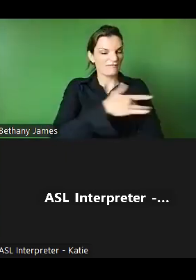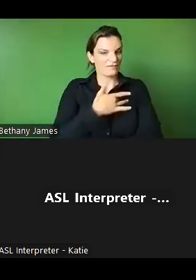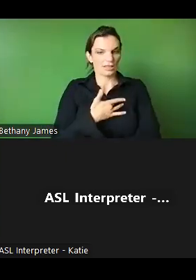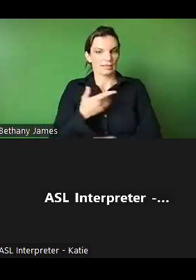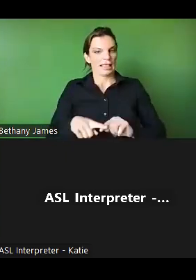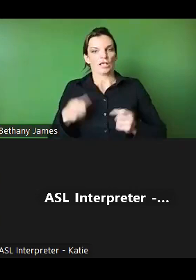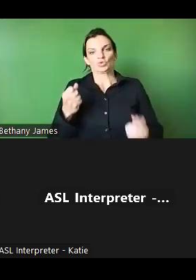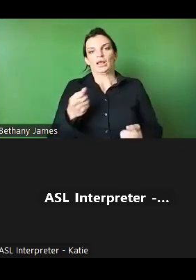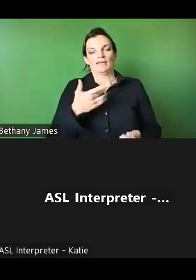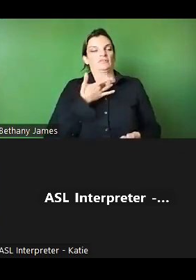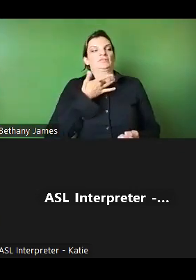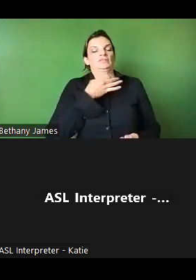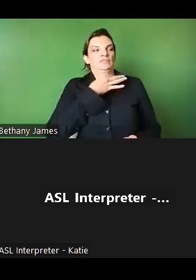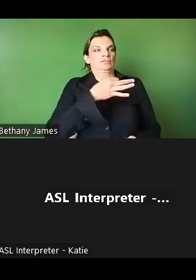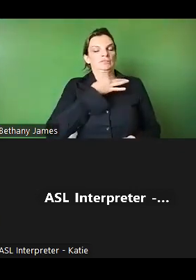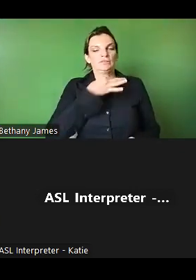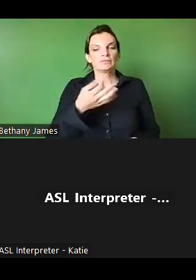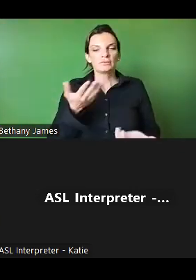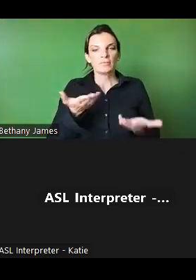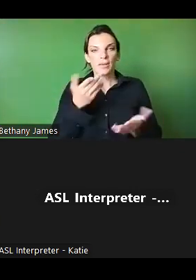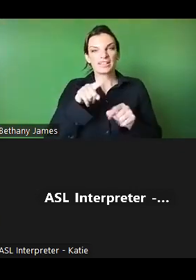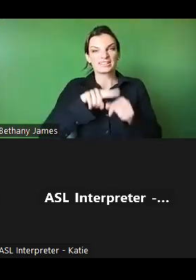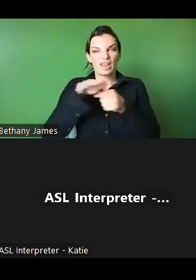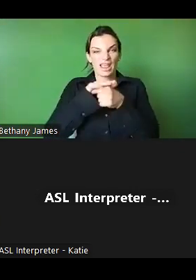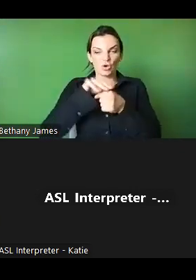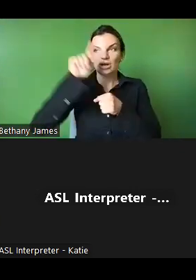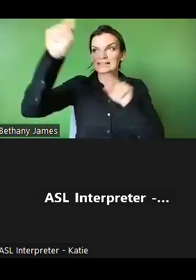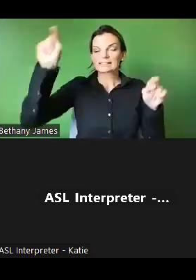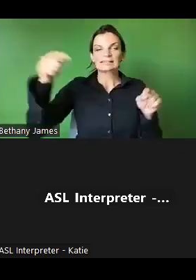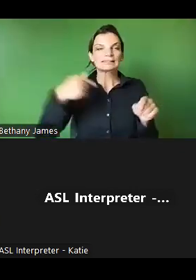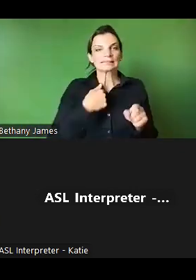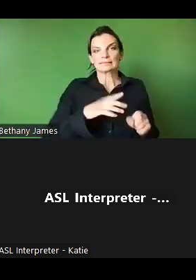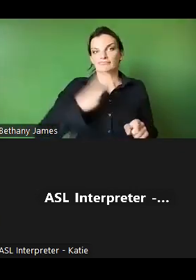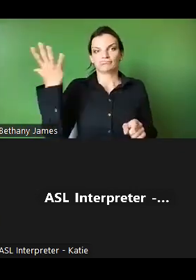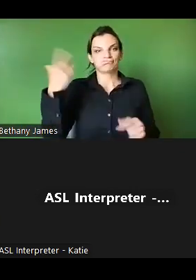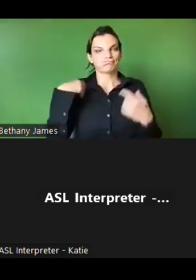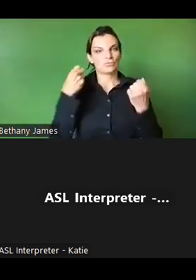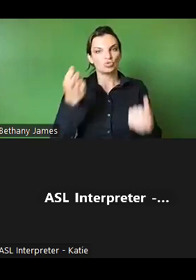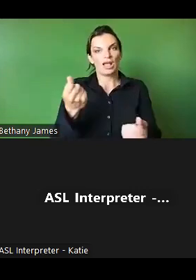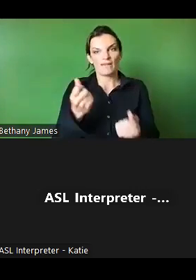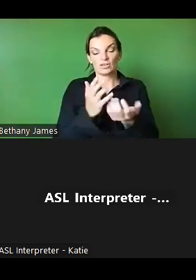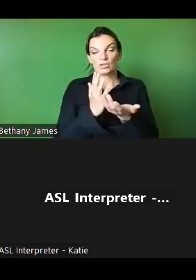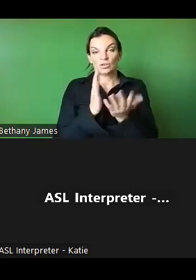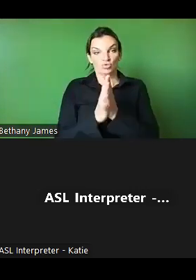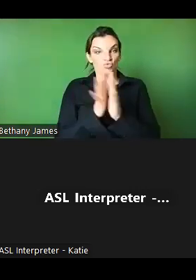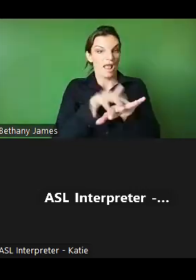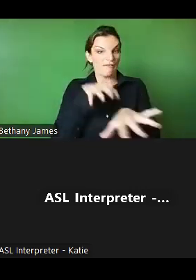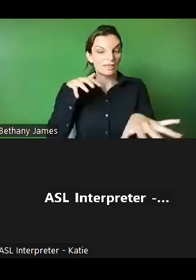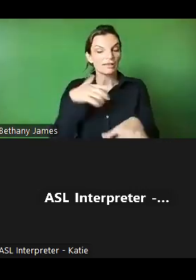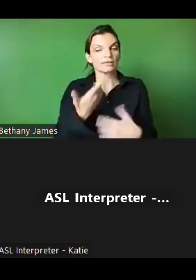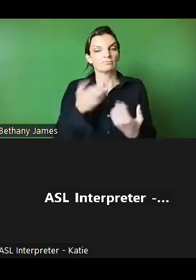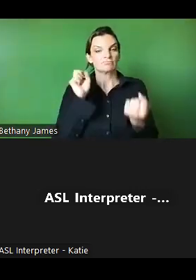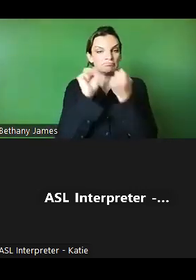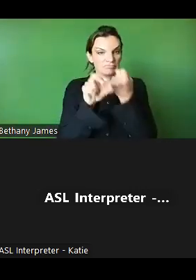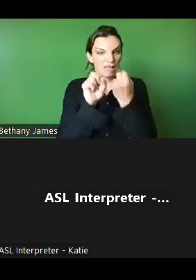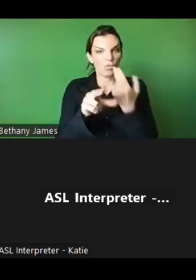there certain areas that you're not able to drive? Is it traffic? Is it highway?